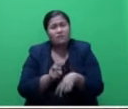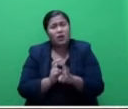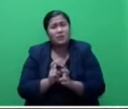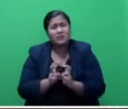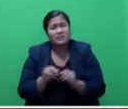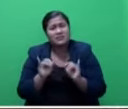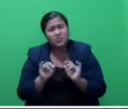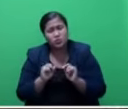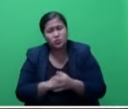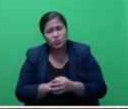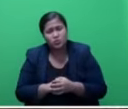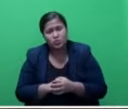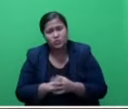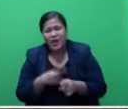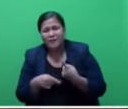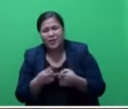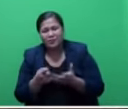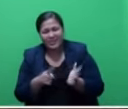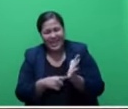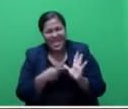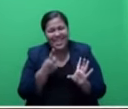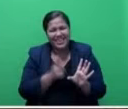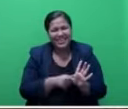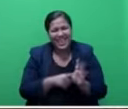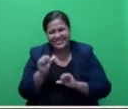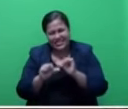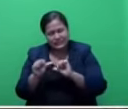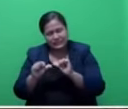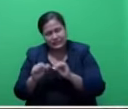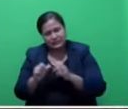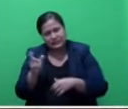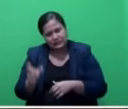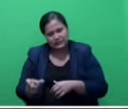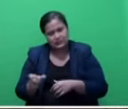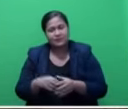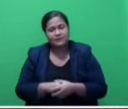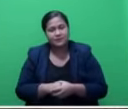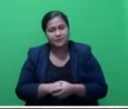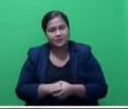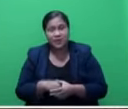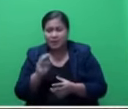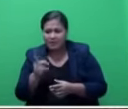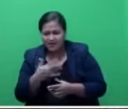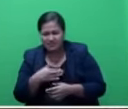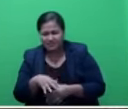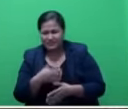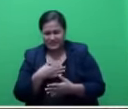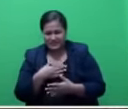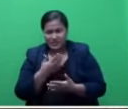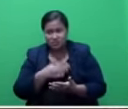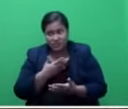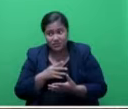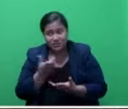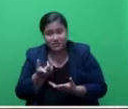is the issue of what we call lay assessors. And Mr. Speaker, sir, just as a matter of interest, the Criminal